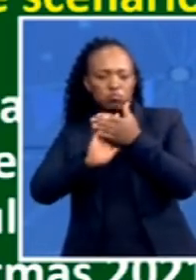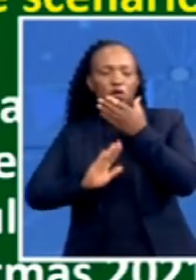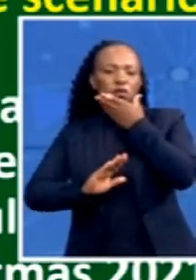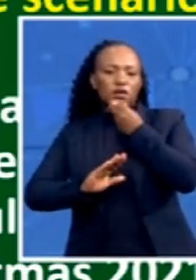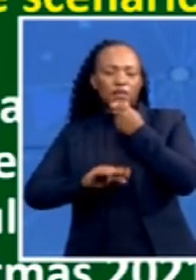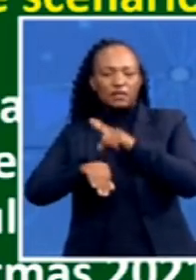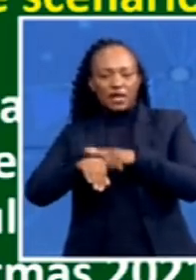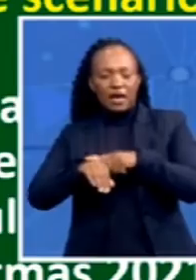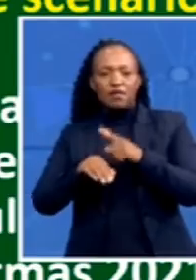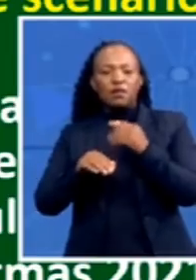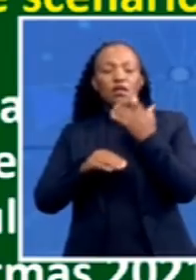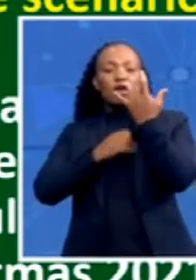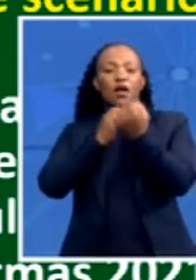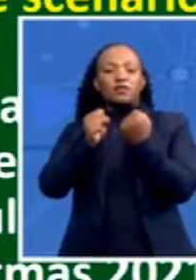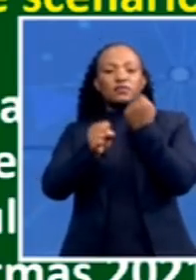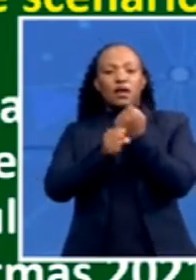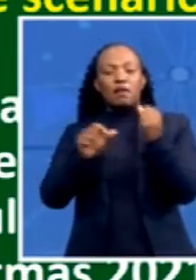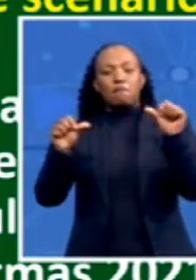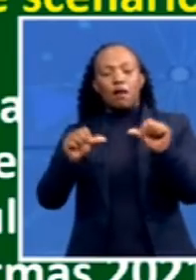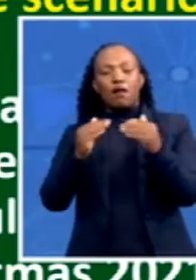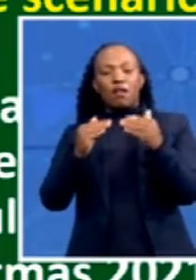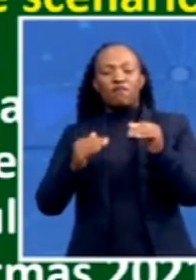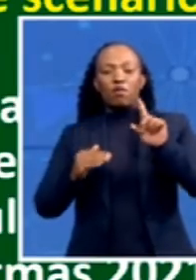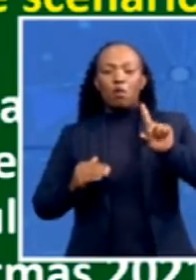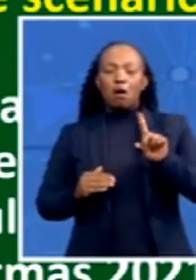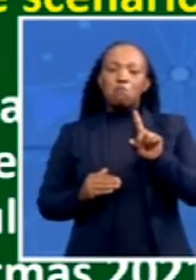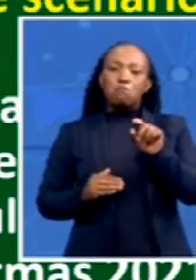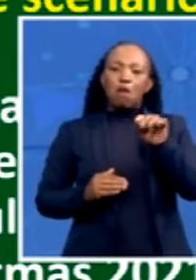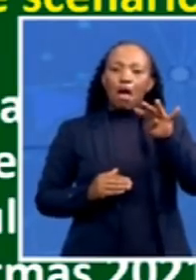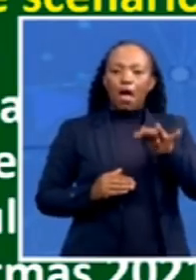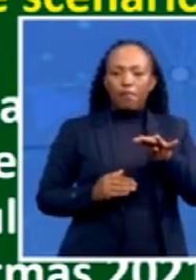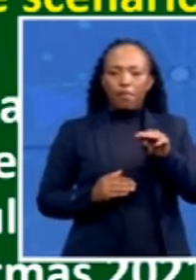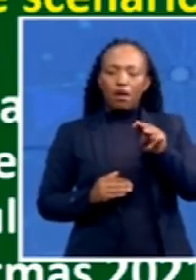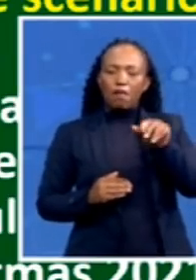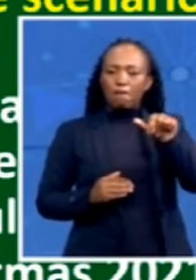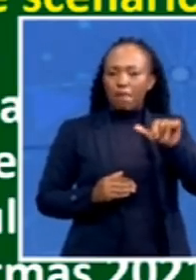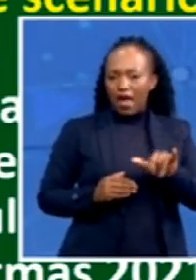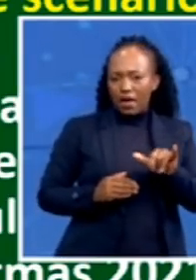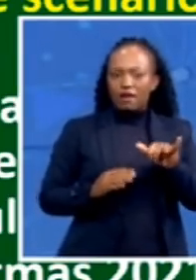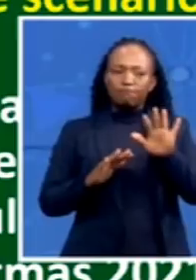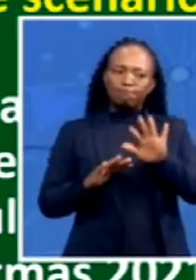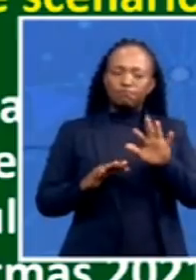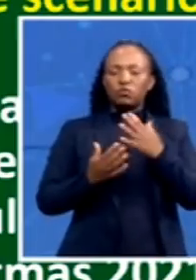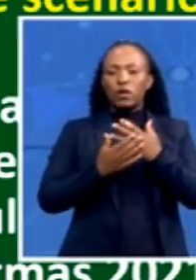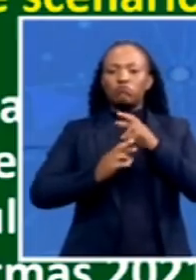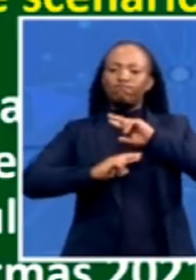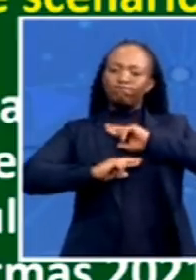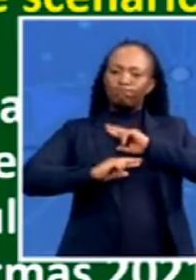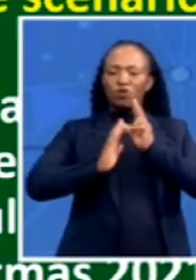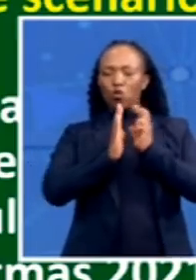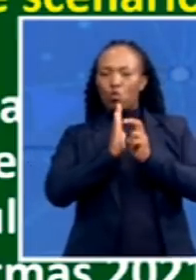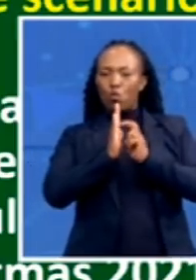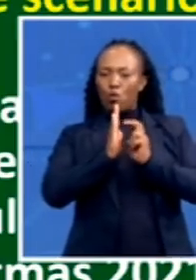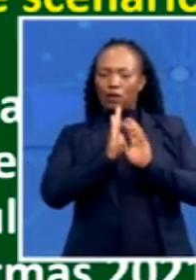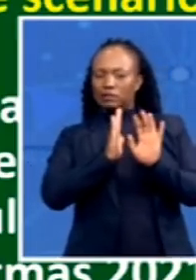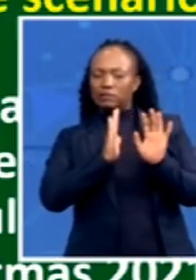by April, May, we can relax a lot of these restrictions and, try and go back to our normal lives.